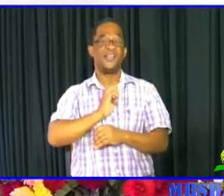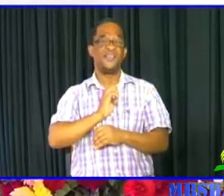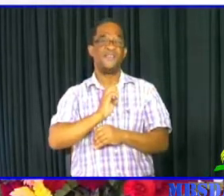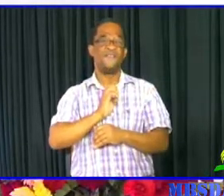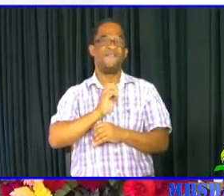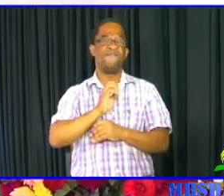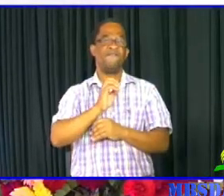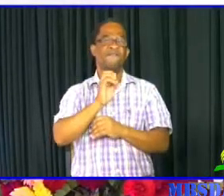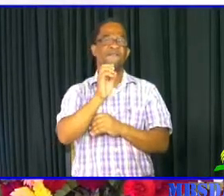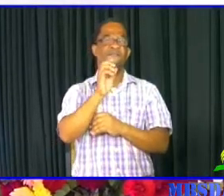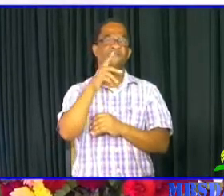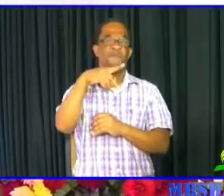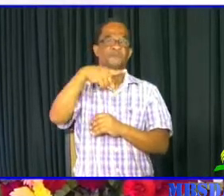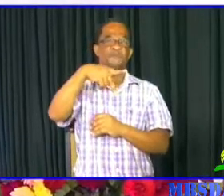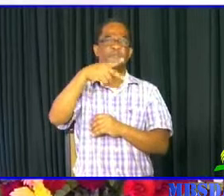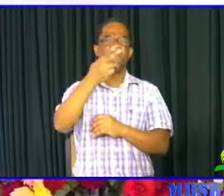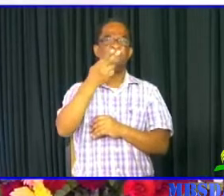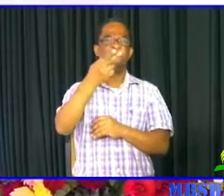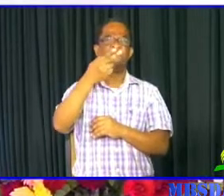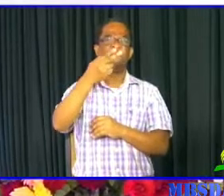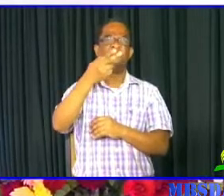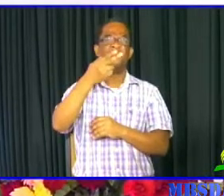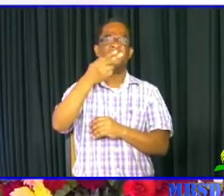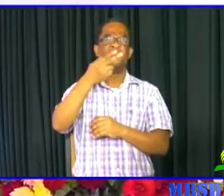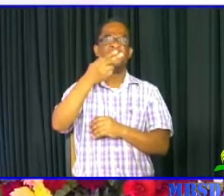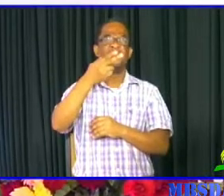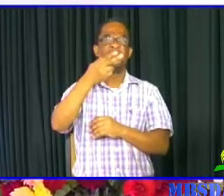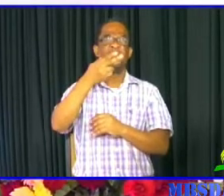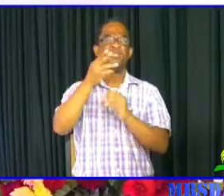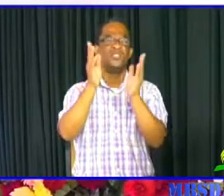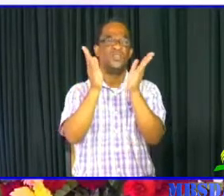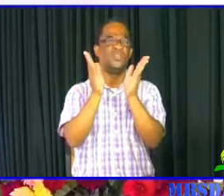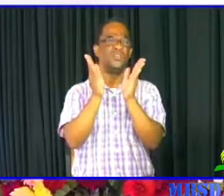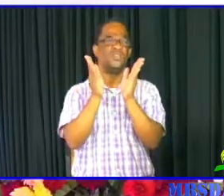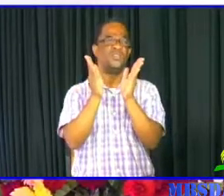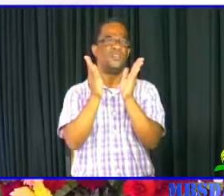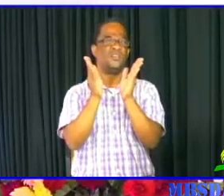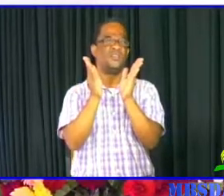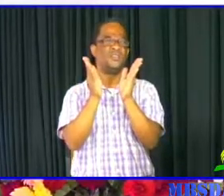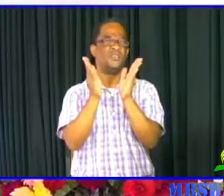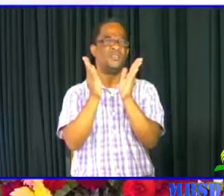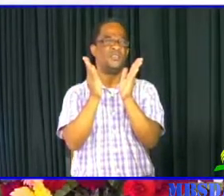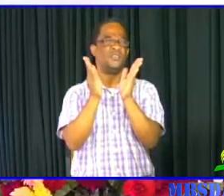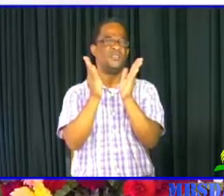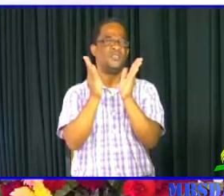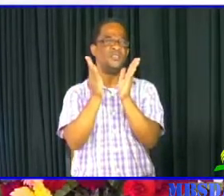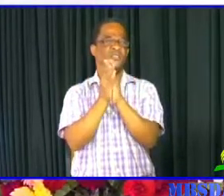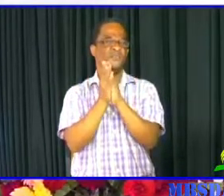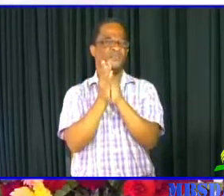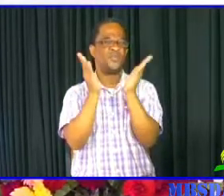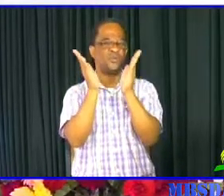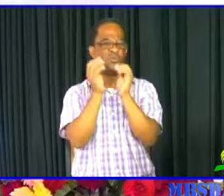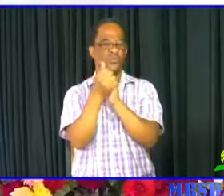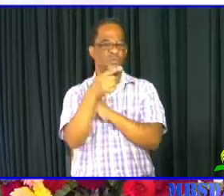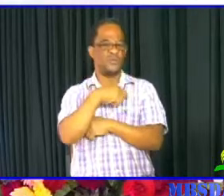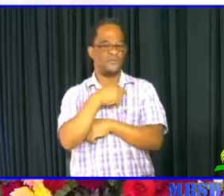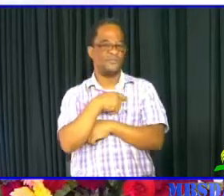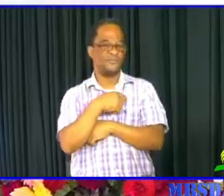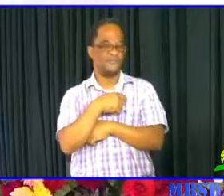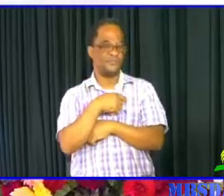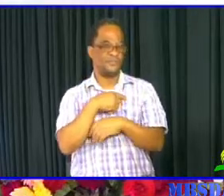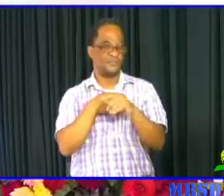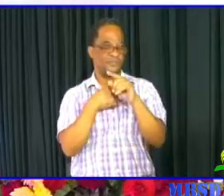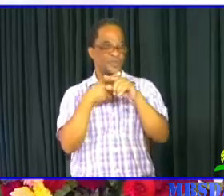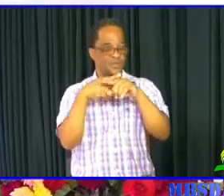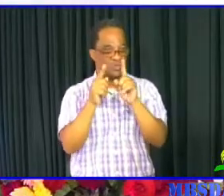Communications, Public Affairs, and Religious Liberty leader, is going to be actually doing the introduction of our speaker.